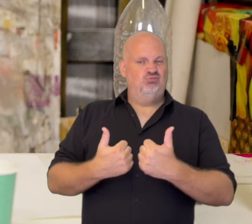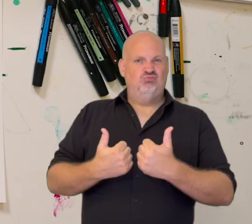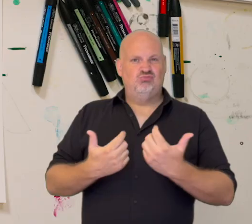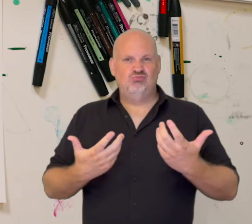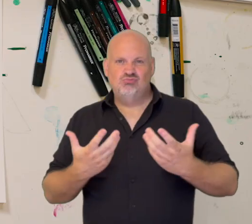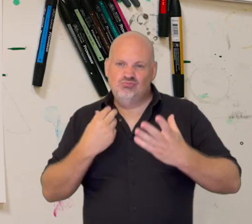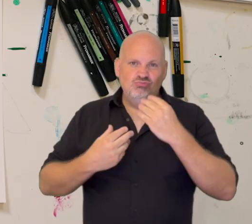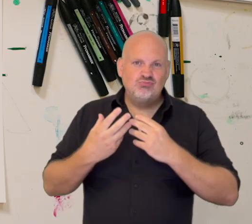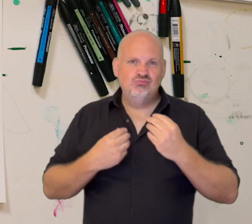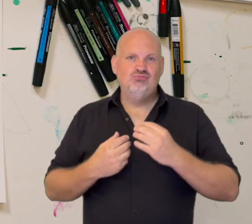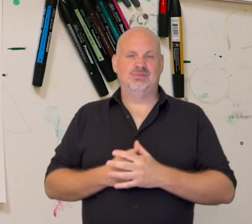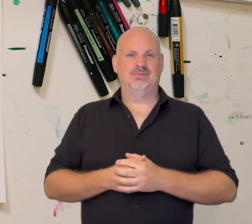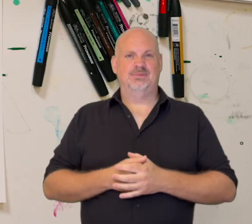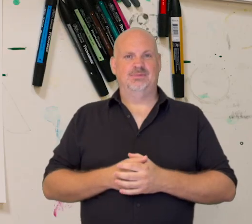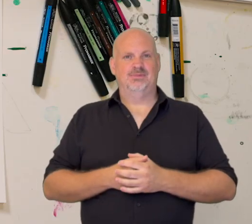were.